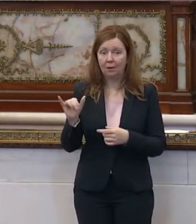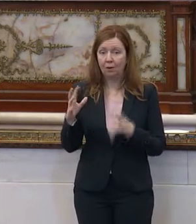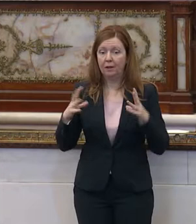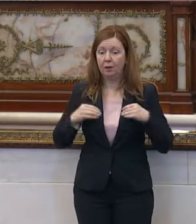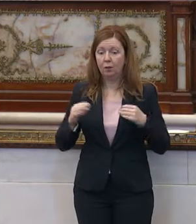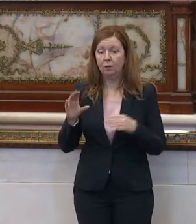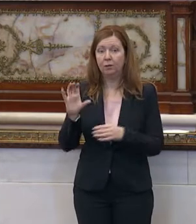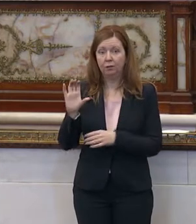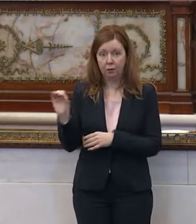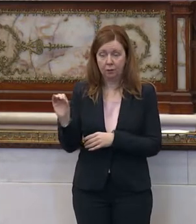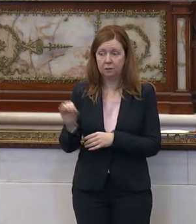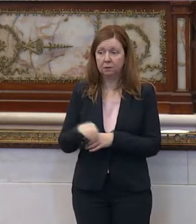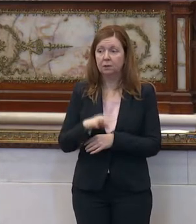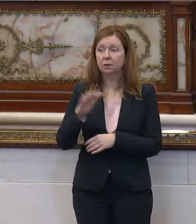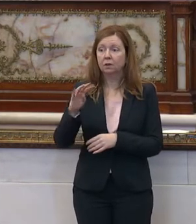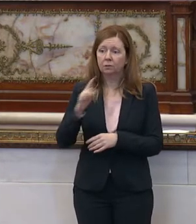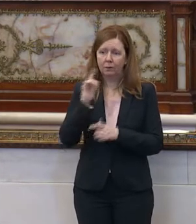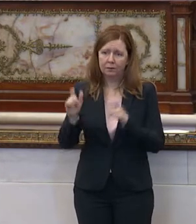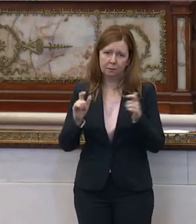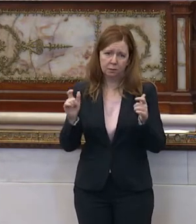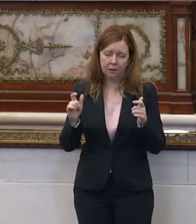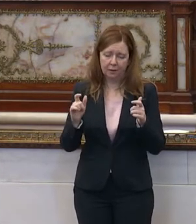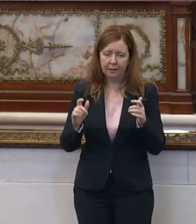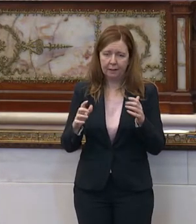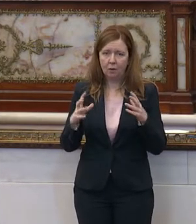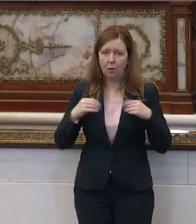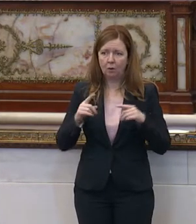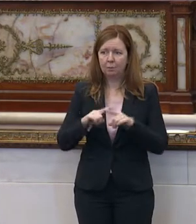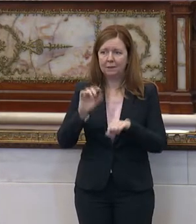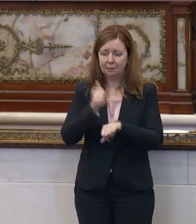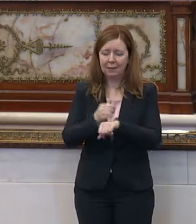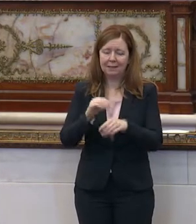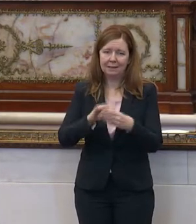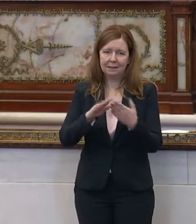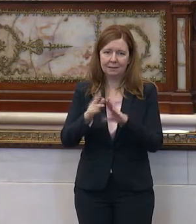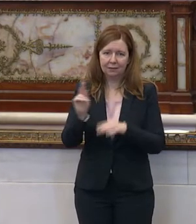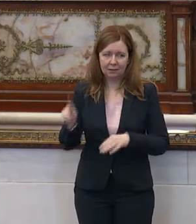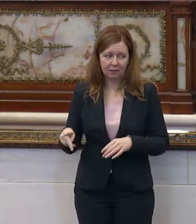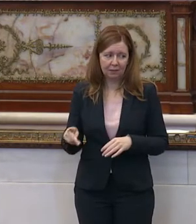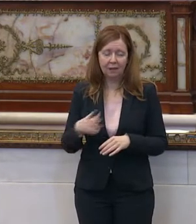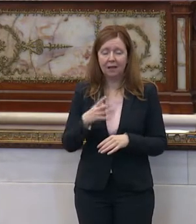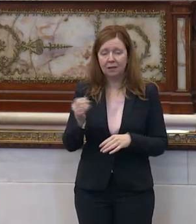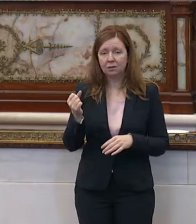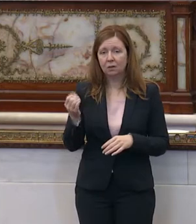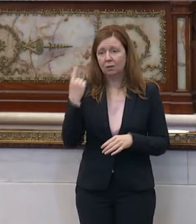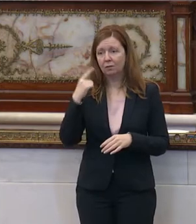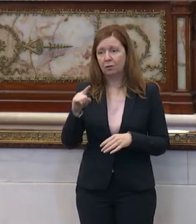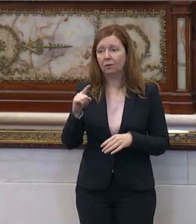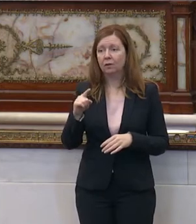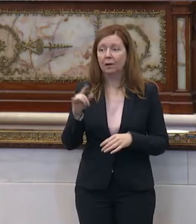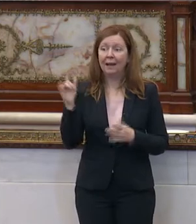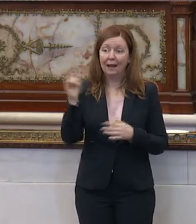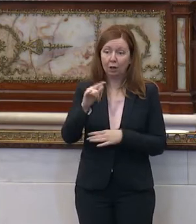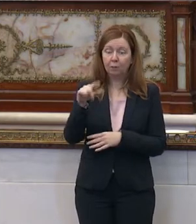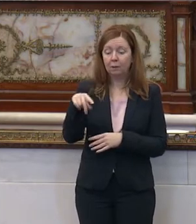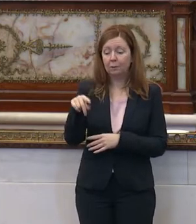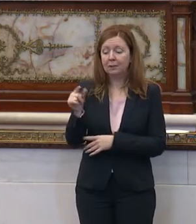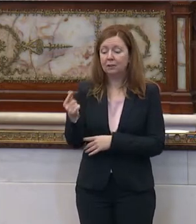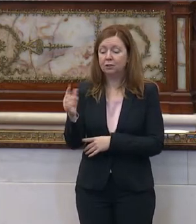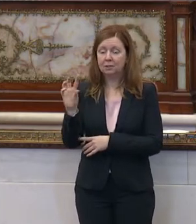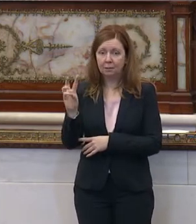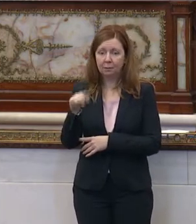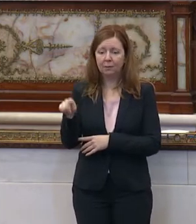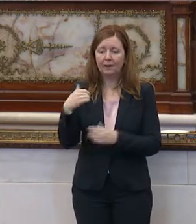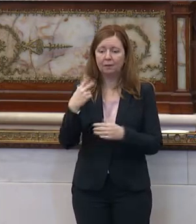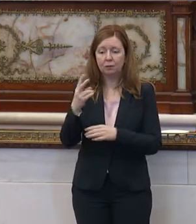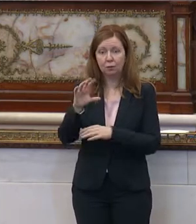firms. The fourth is a majority-owned firm, but is based in City of Philadelphia. And so for airport and PGW, they have